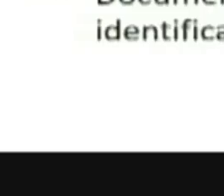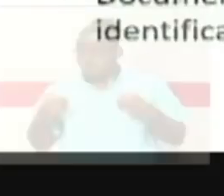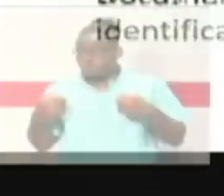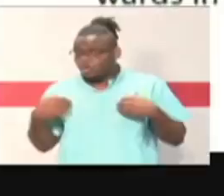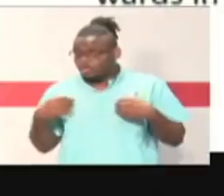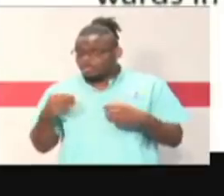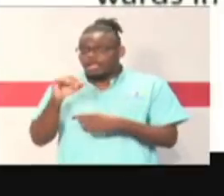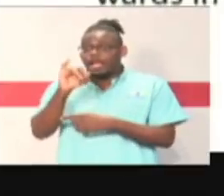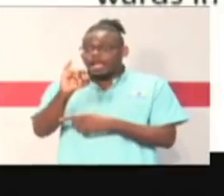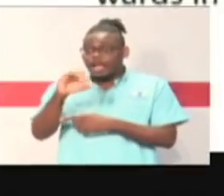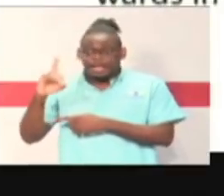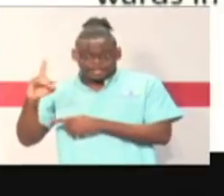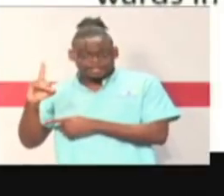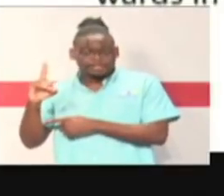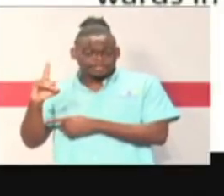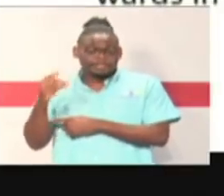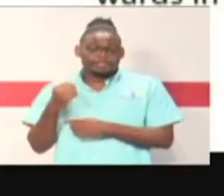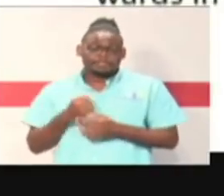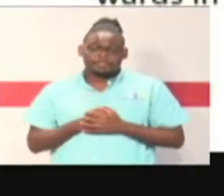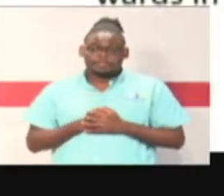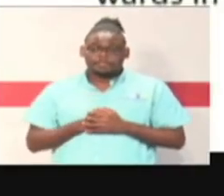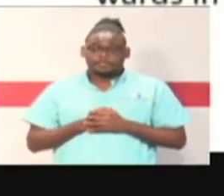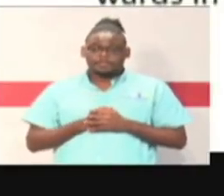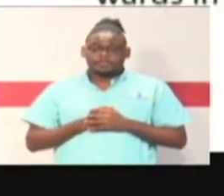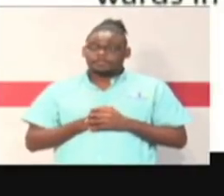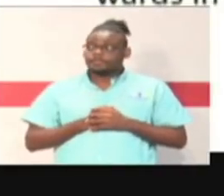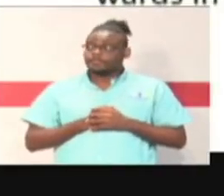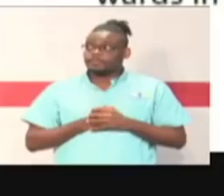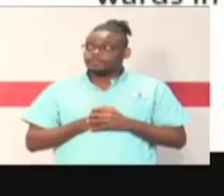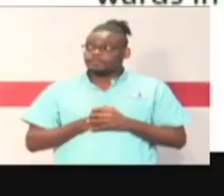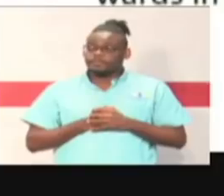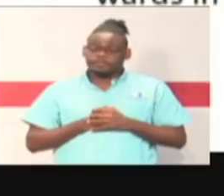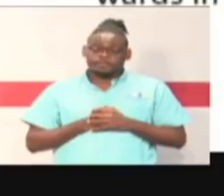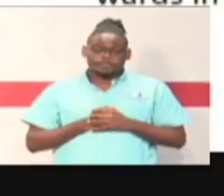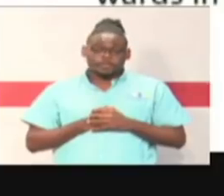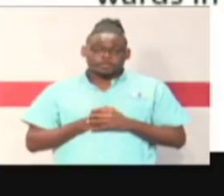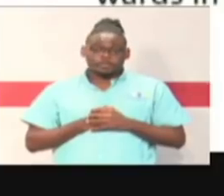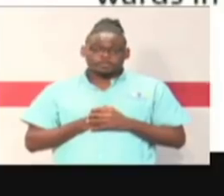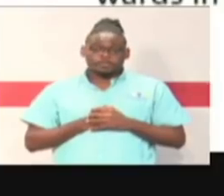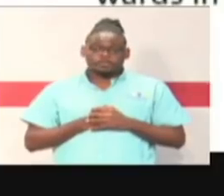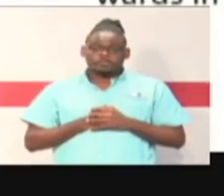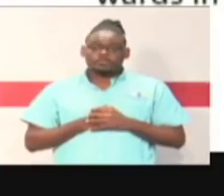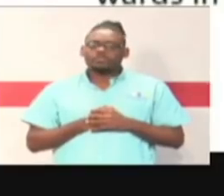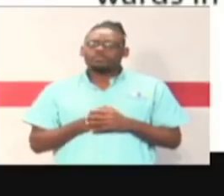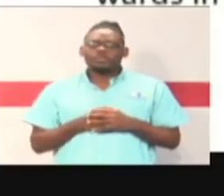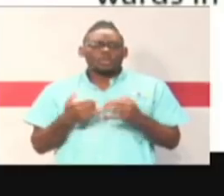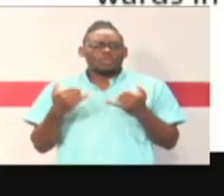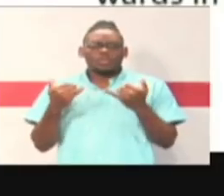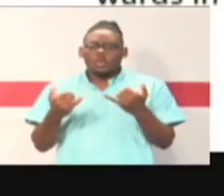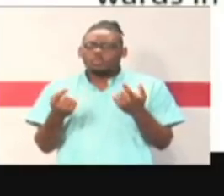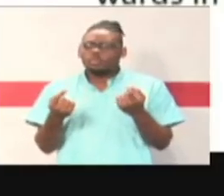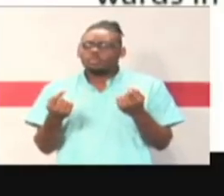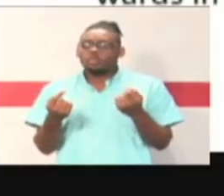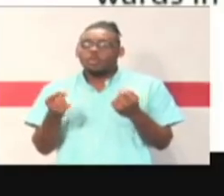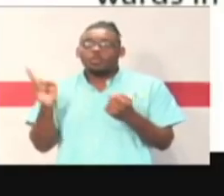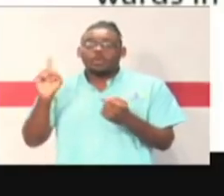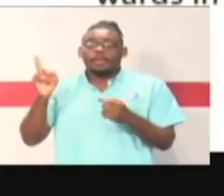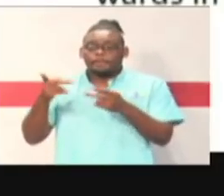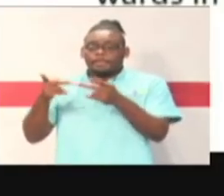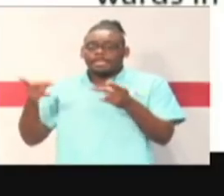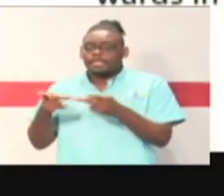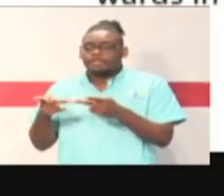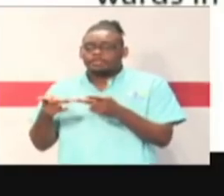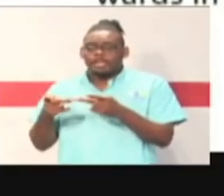slide. So these slides, these are the existing mass vaccination sites for Pfizer, which